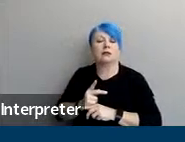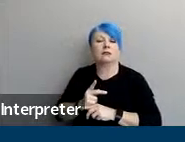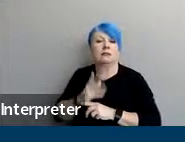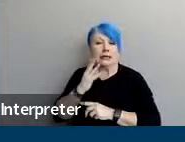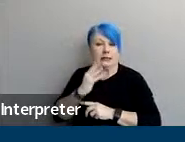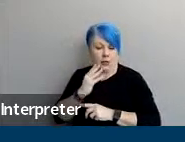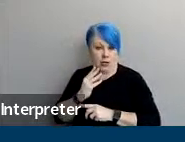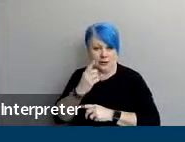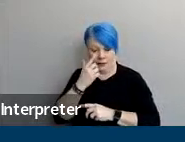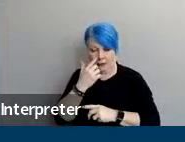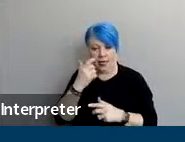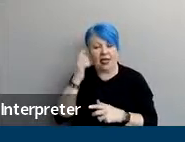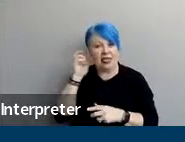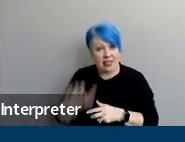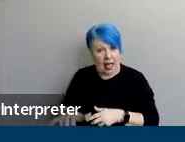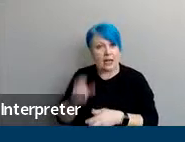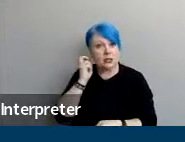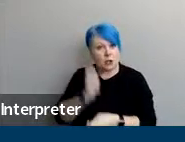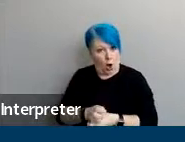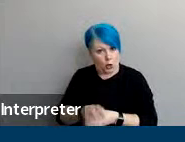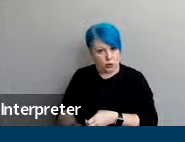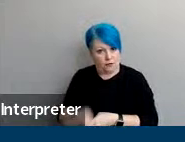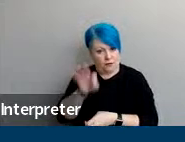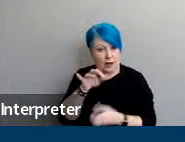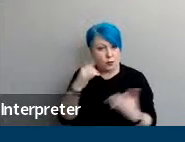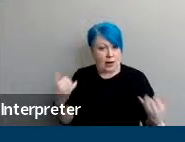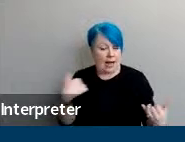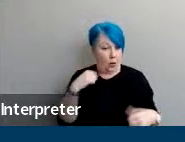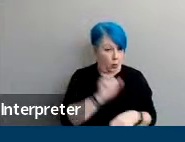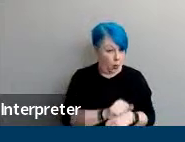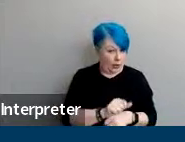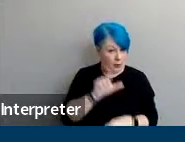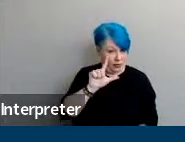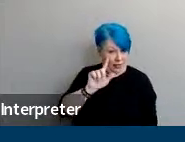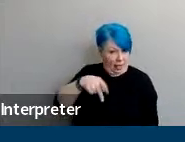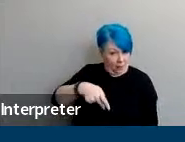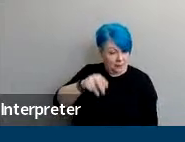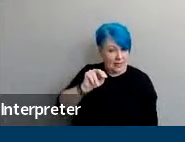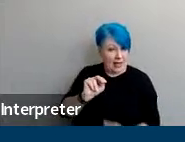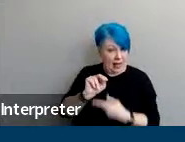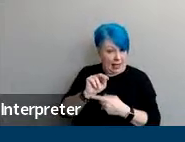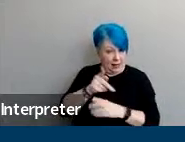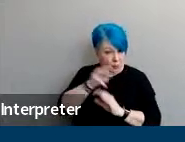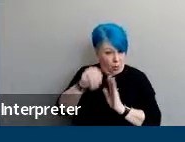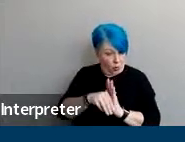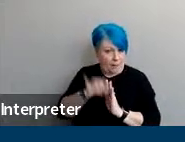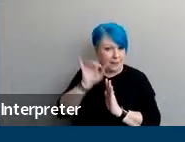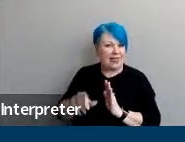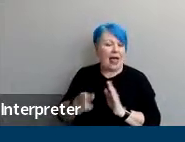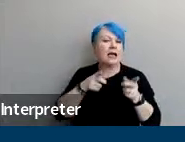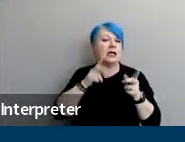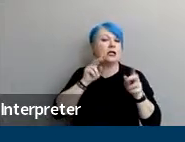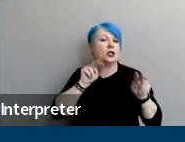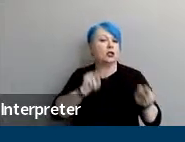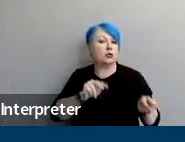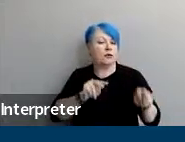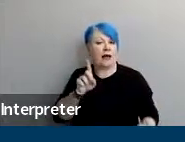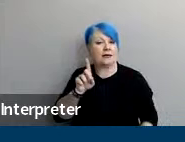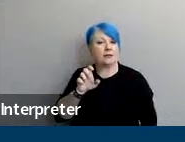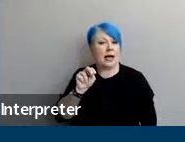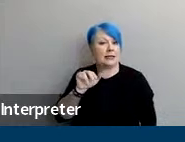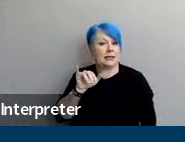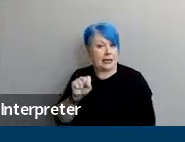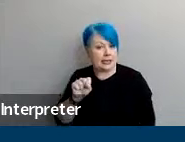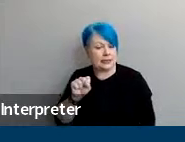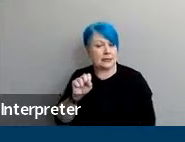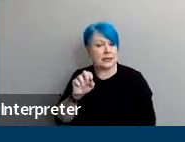need. We are currently working with our adult education program, our LPN program, that's supervised by Dennis Nix, because we have LPNs where we will